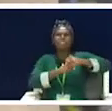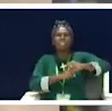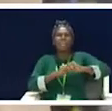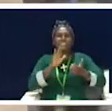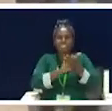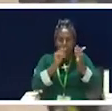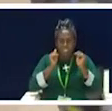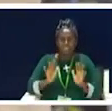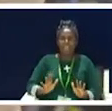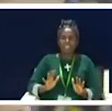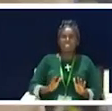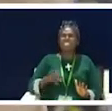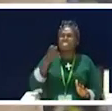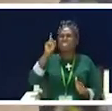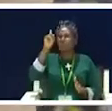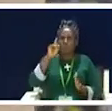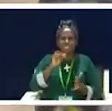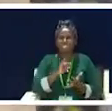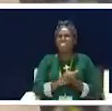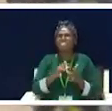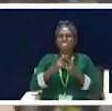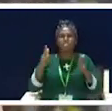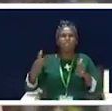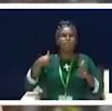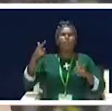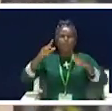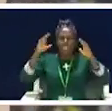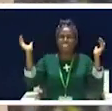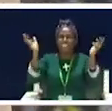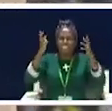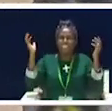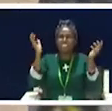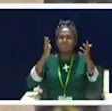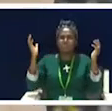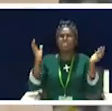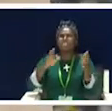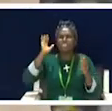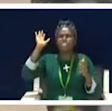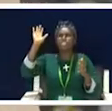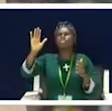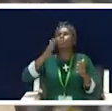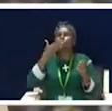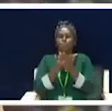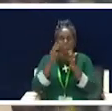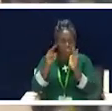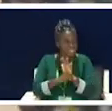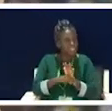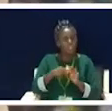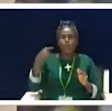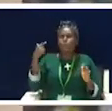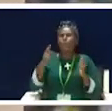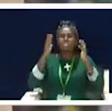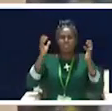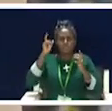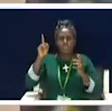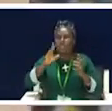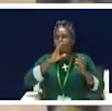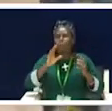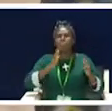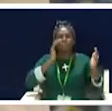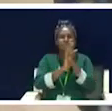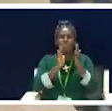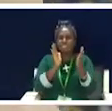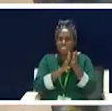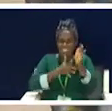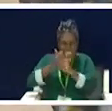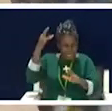jo soro. We celebrate your majesty. We celebrate your supremacy. Father, be exalted in the name